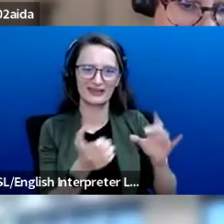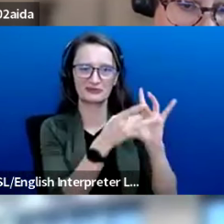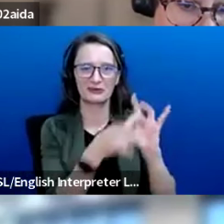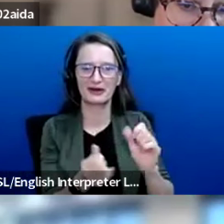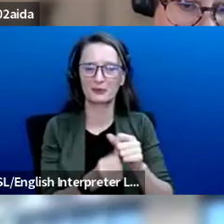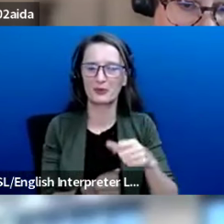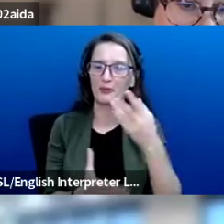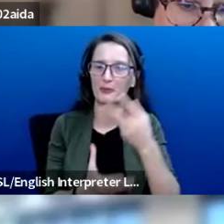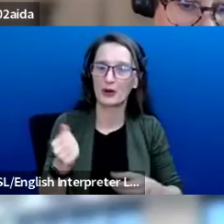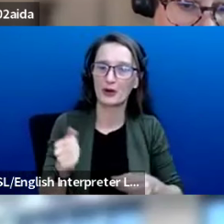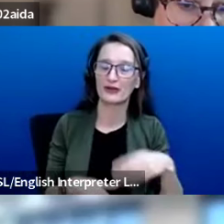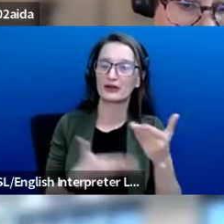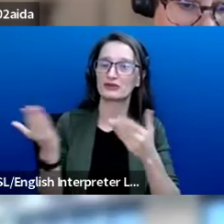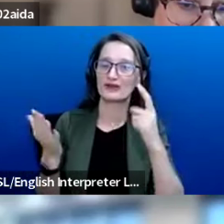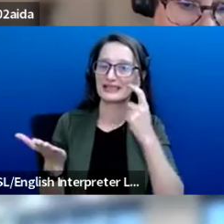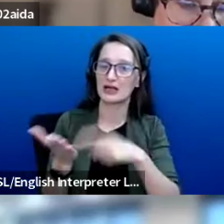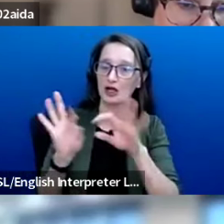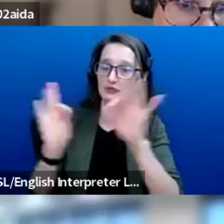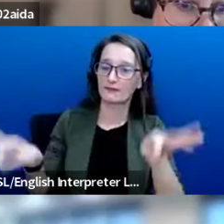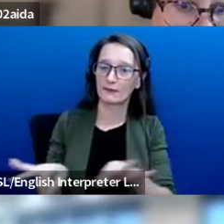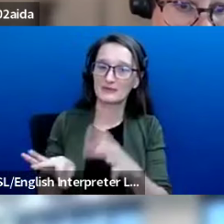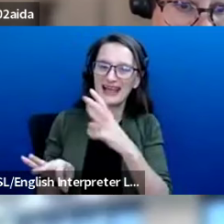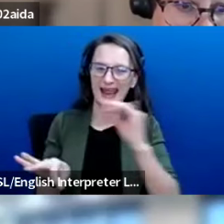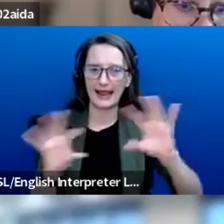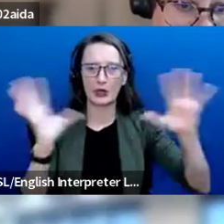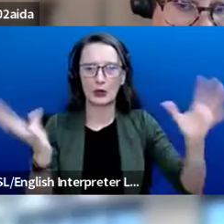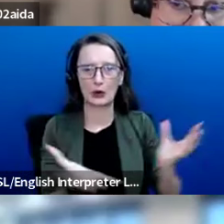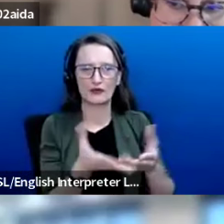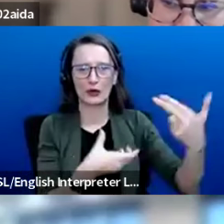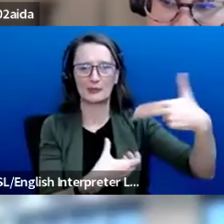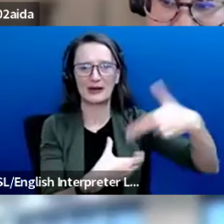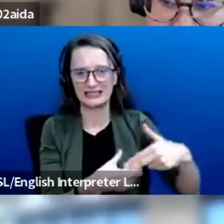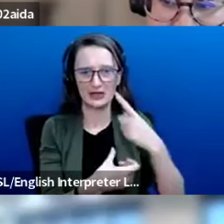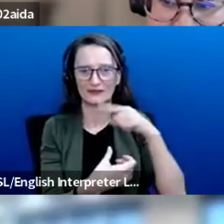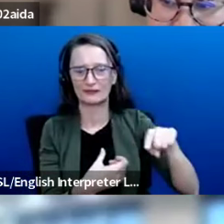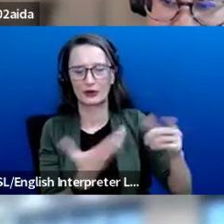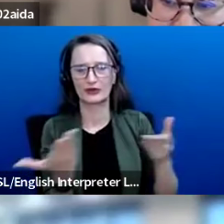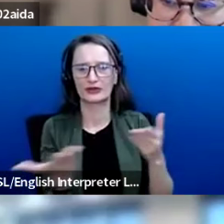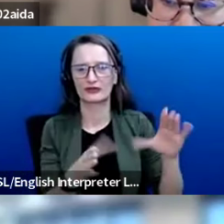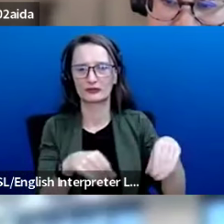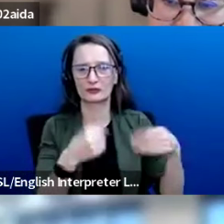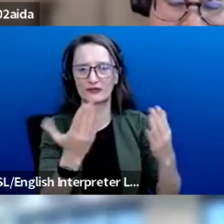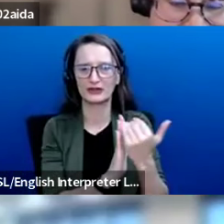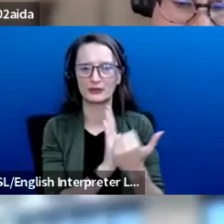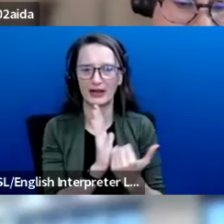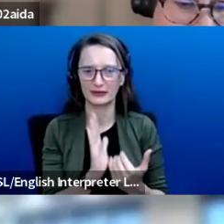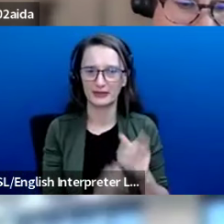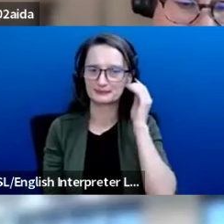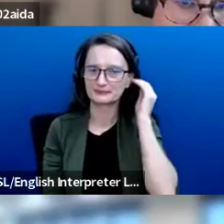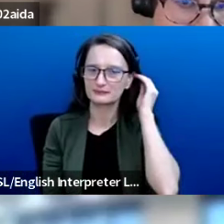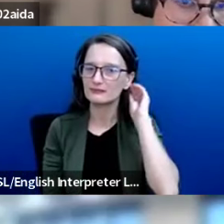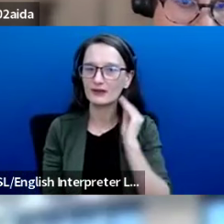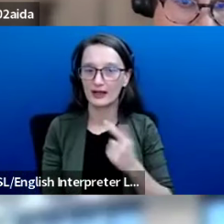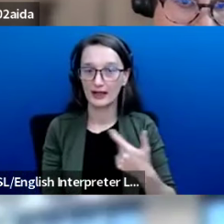service acknowledgement forms and also overall participation in the service provider directory. So I'm going to share my screen